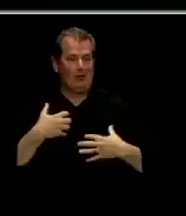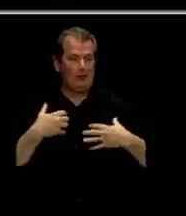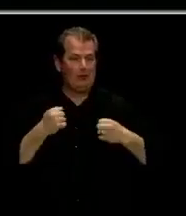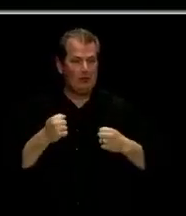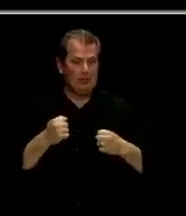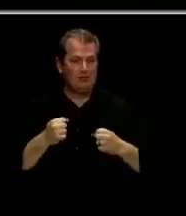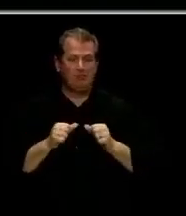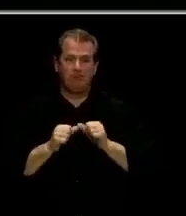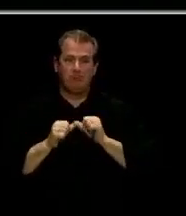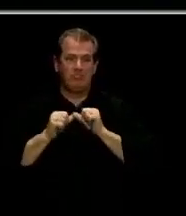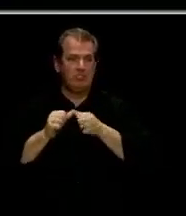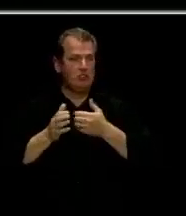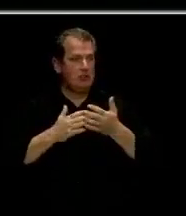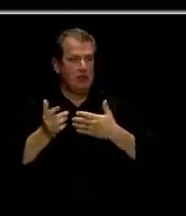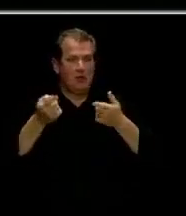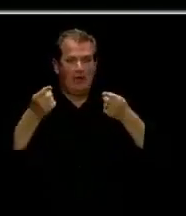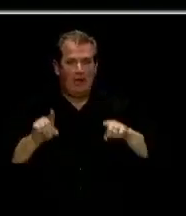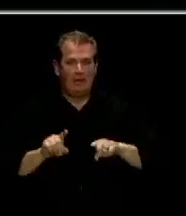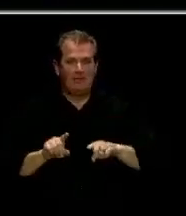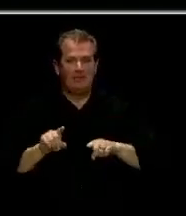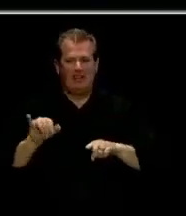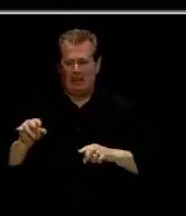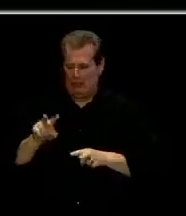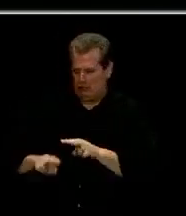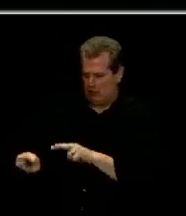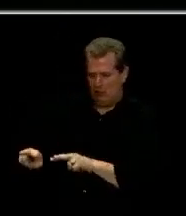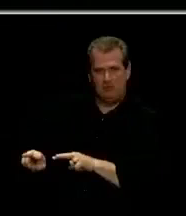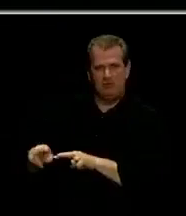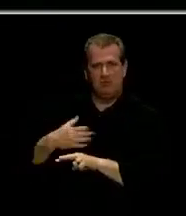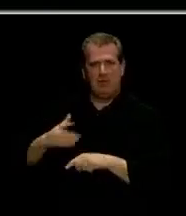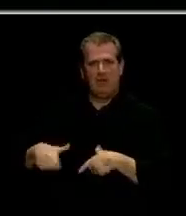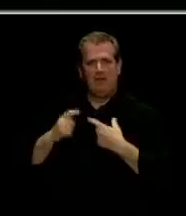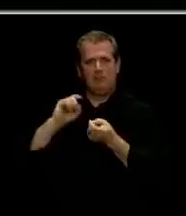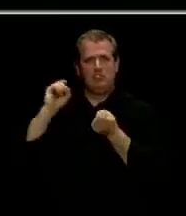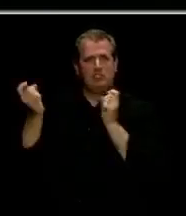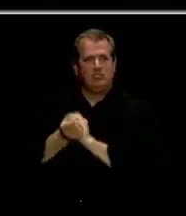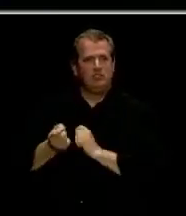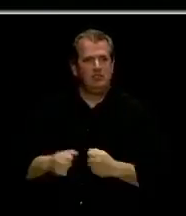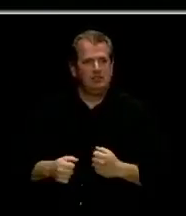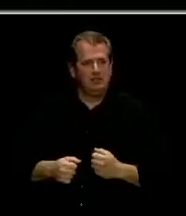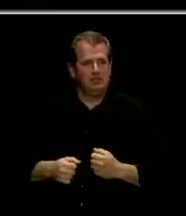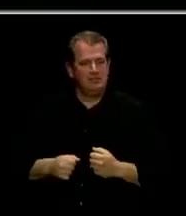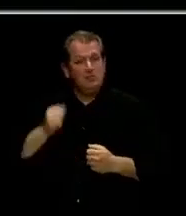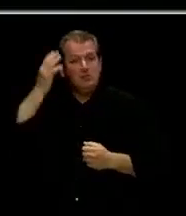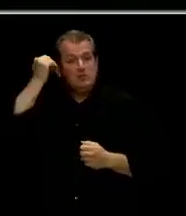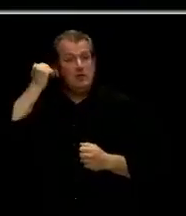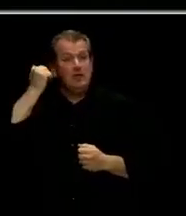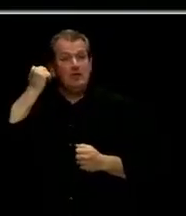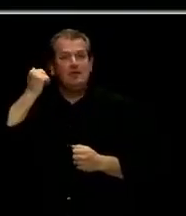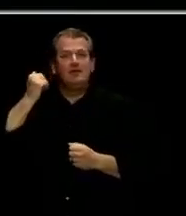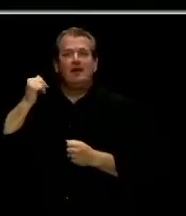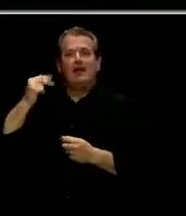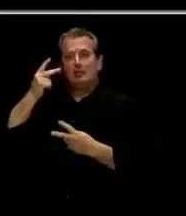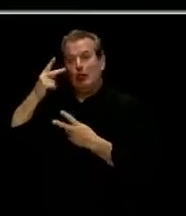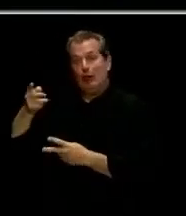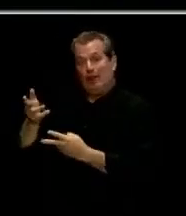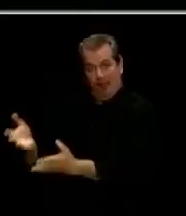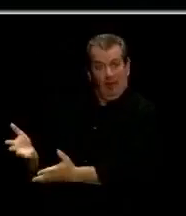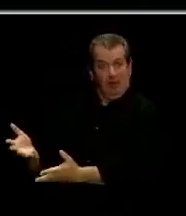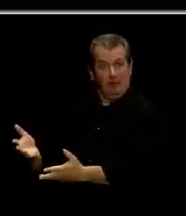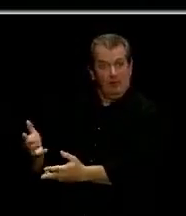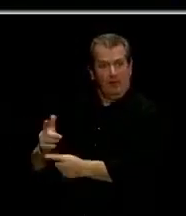resiliency was just, it was life-changing. And just as life-changing was seeing their parents, just